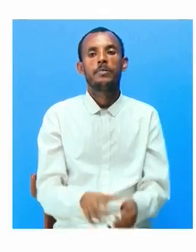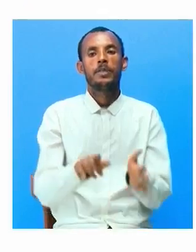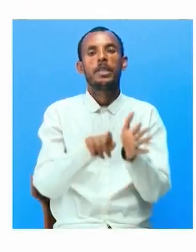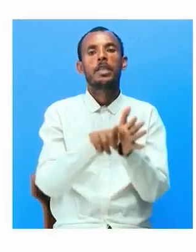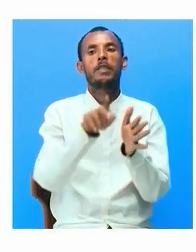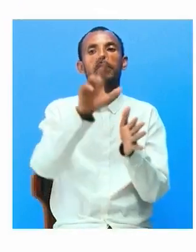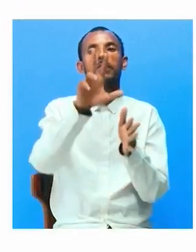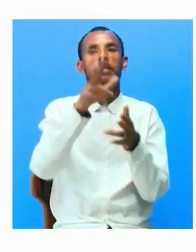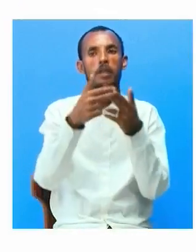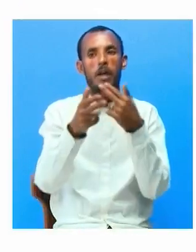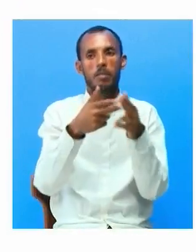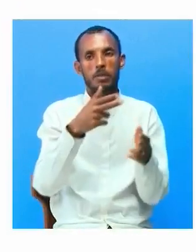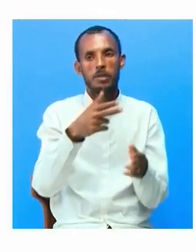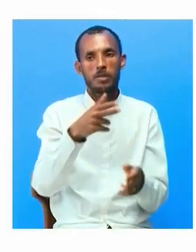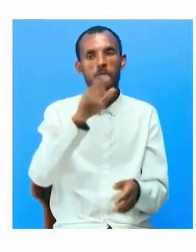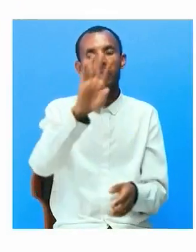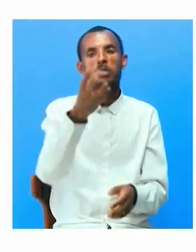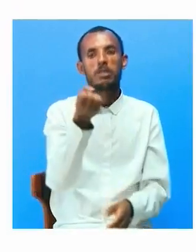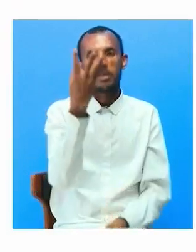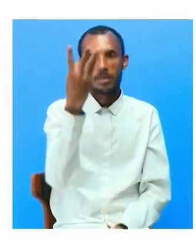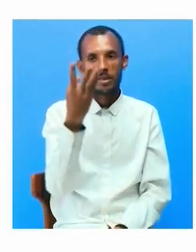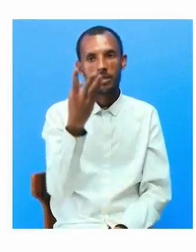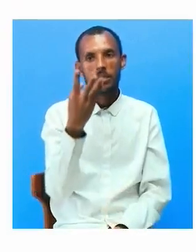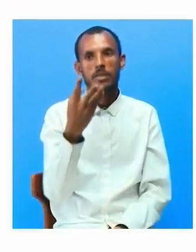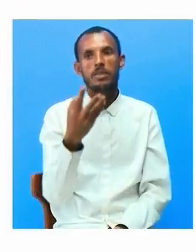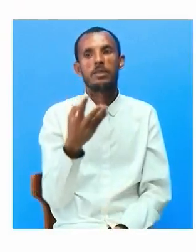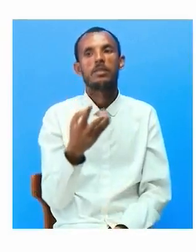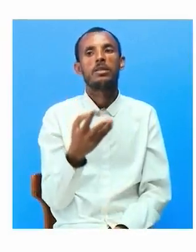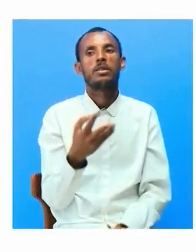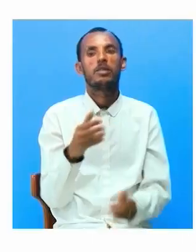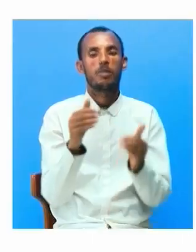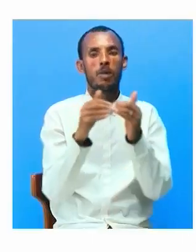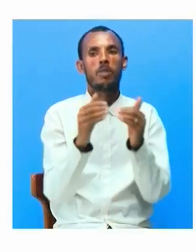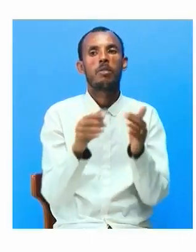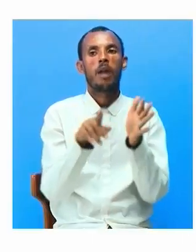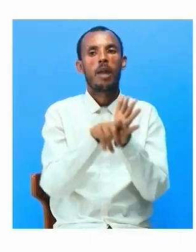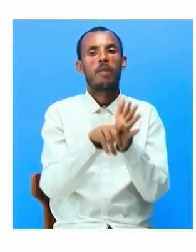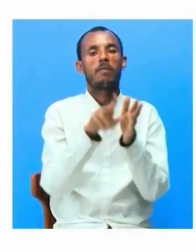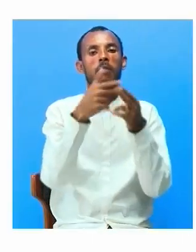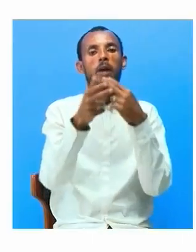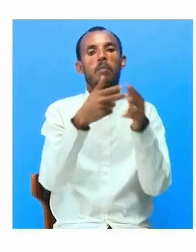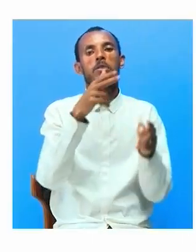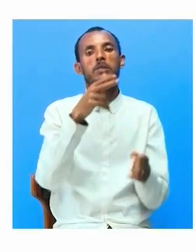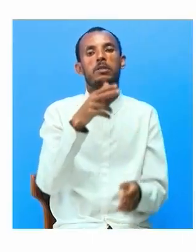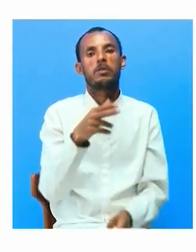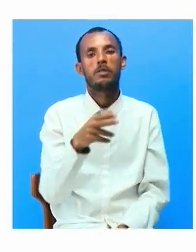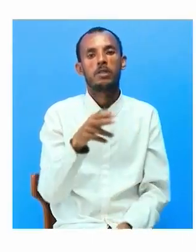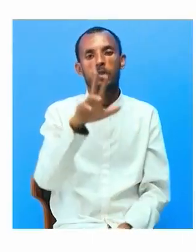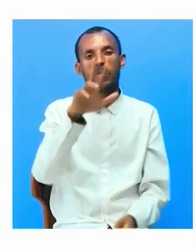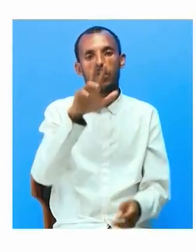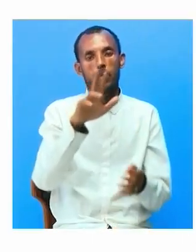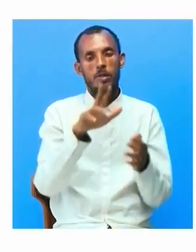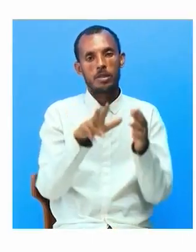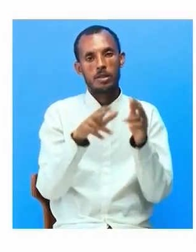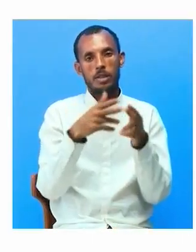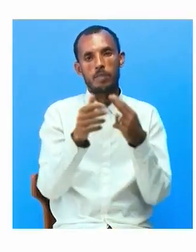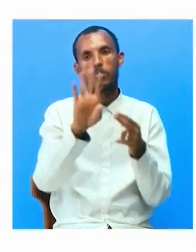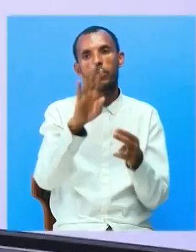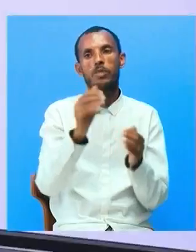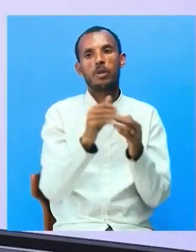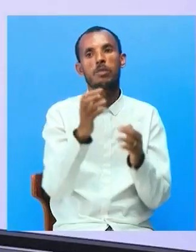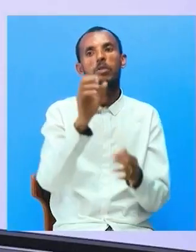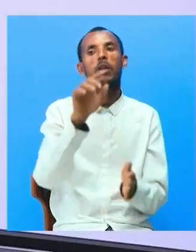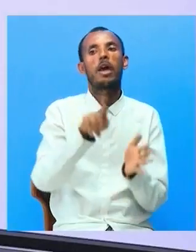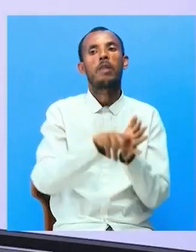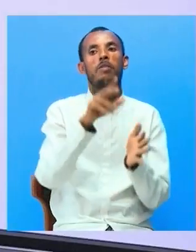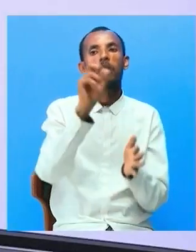Negative 3 times, or if you ask it like this, the sign of the product is negative, and you multiply the numbers, you have this one.